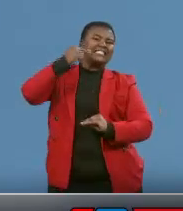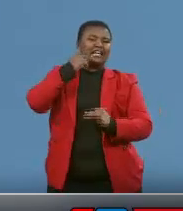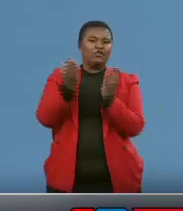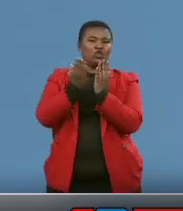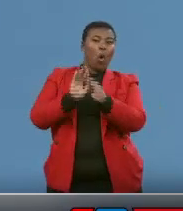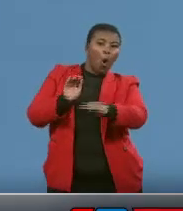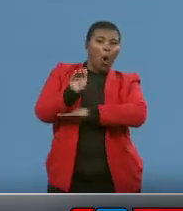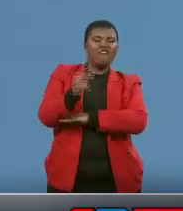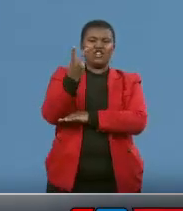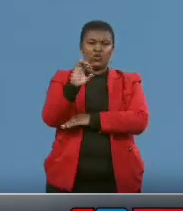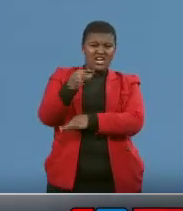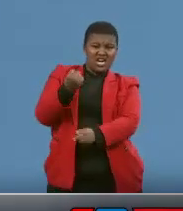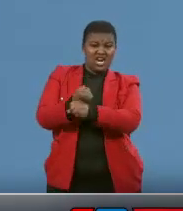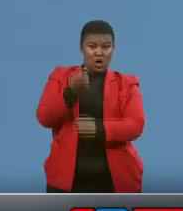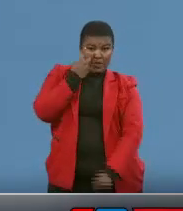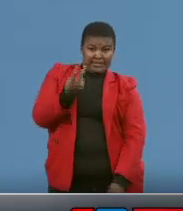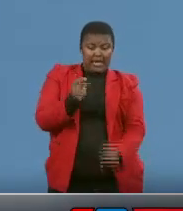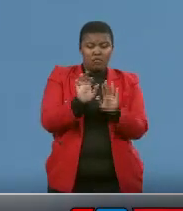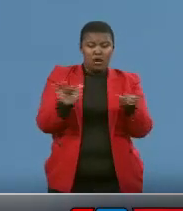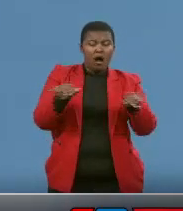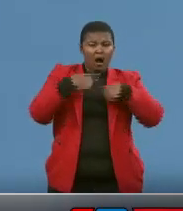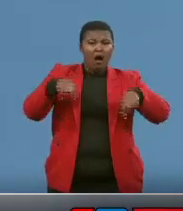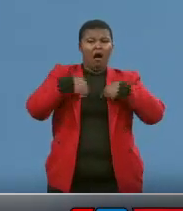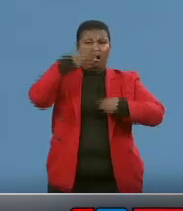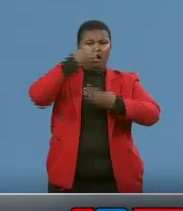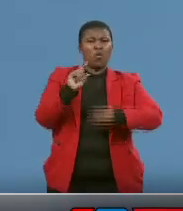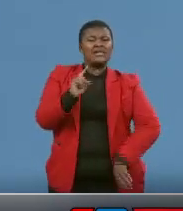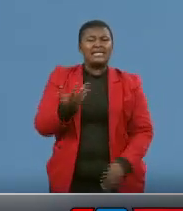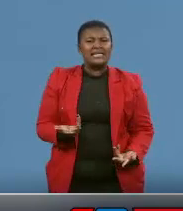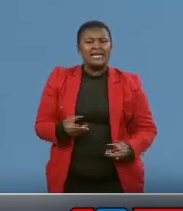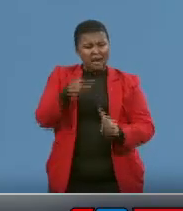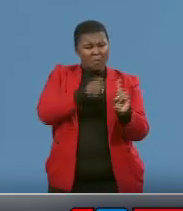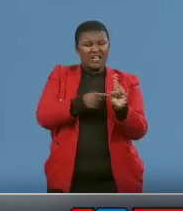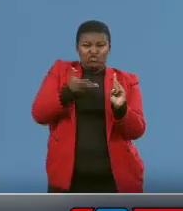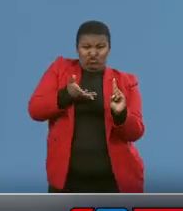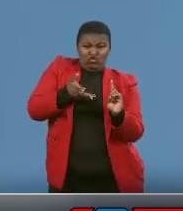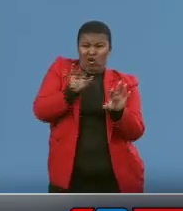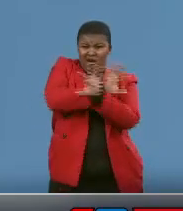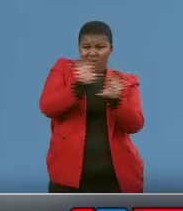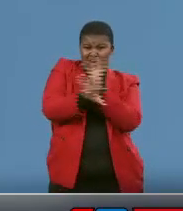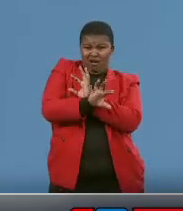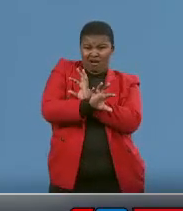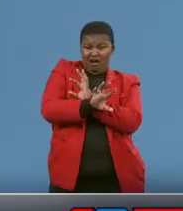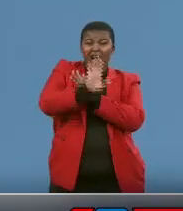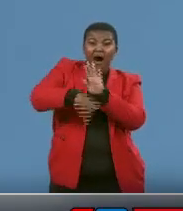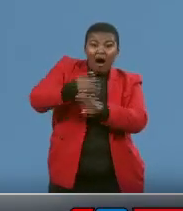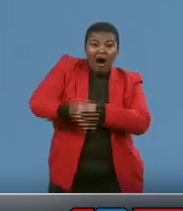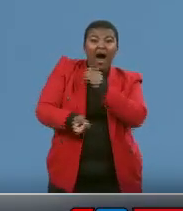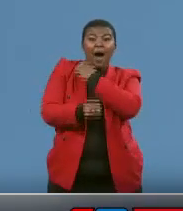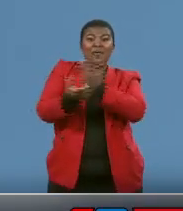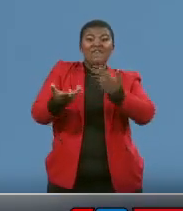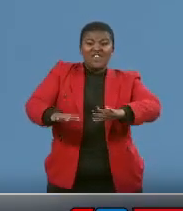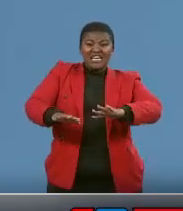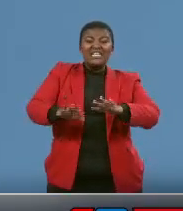you can just see what were kids being taught, and to still have someone like that interpreting after the Nelson Mandela